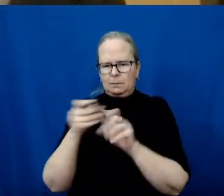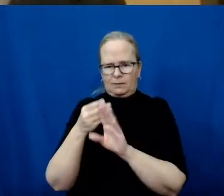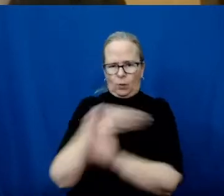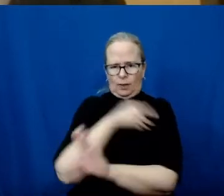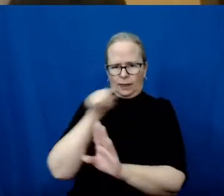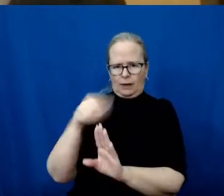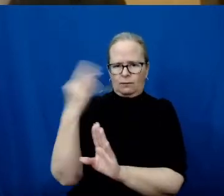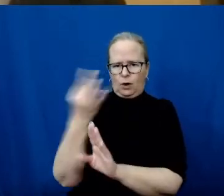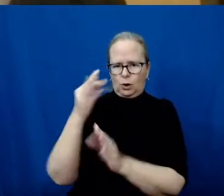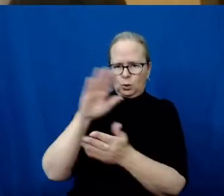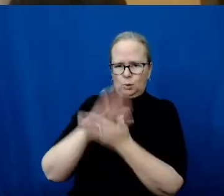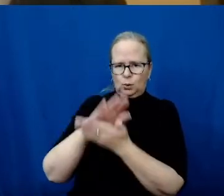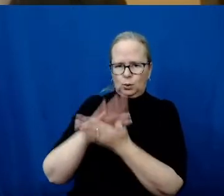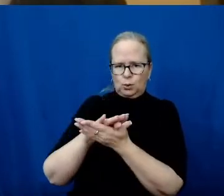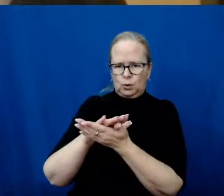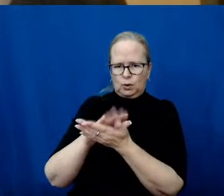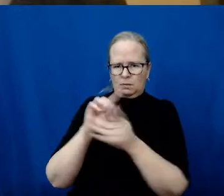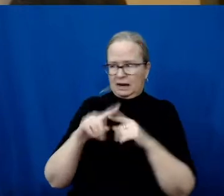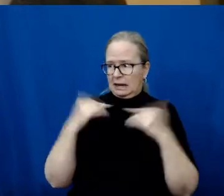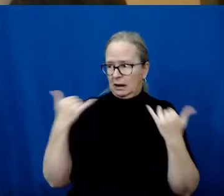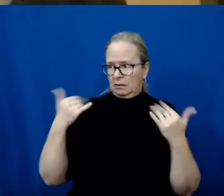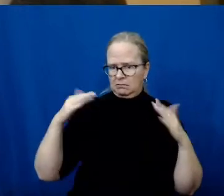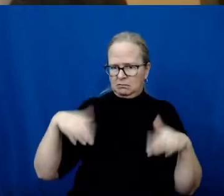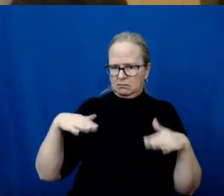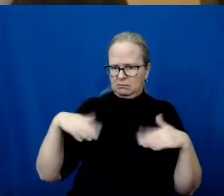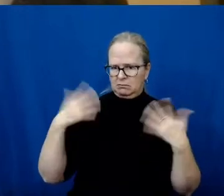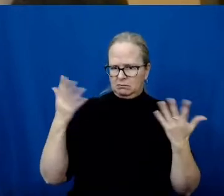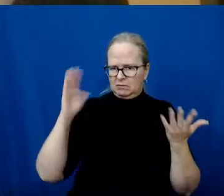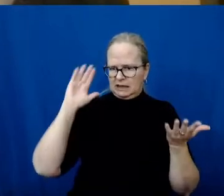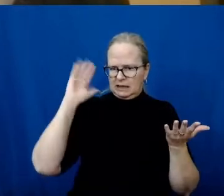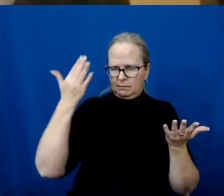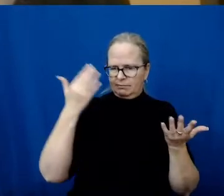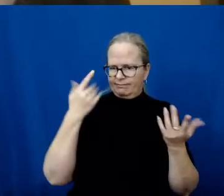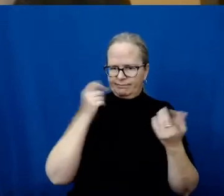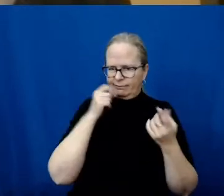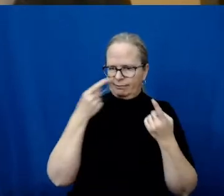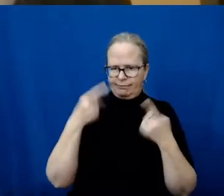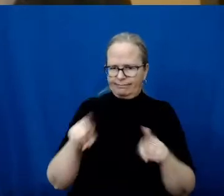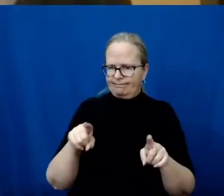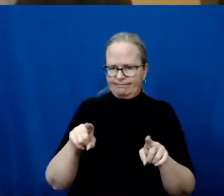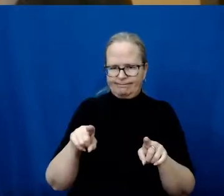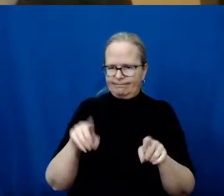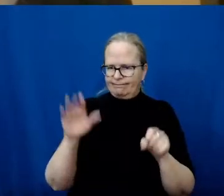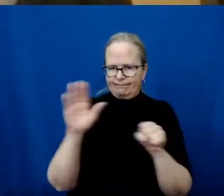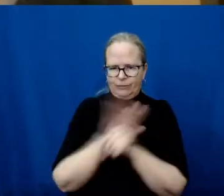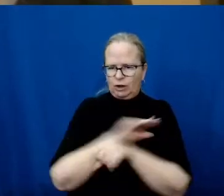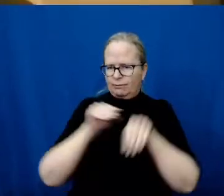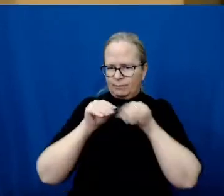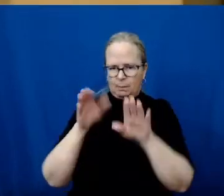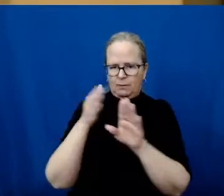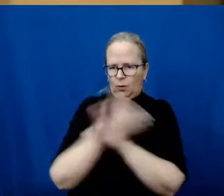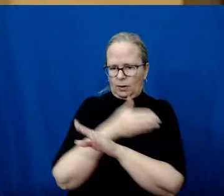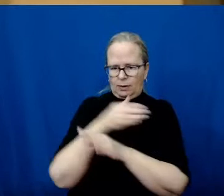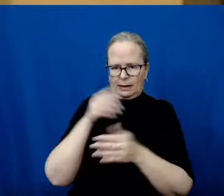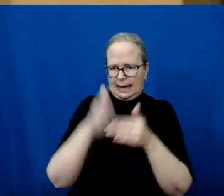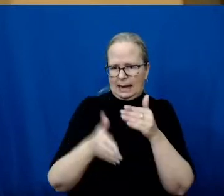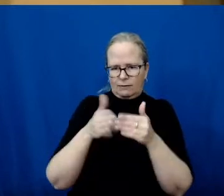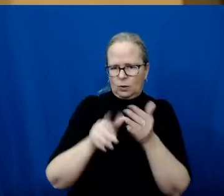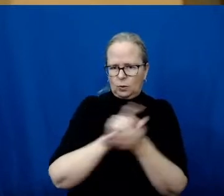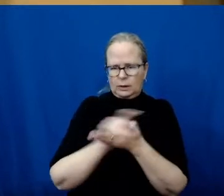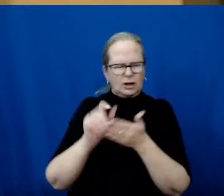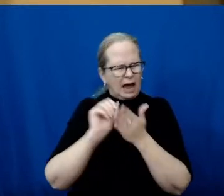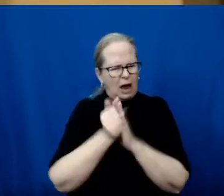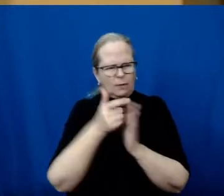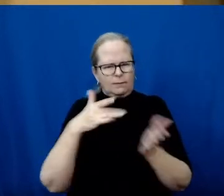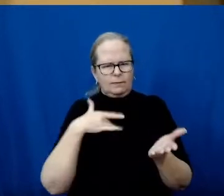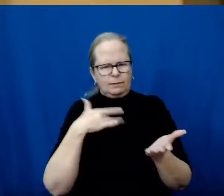by the end of the week. How do you think this is going to affect schools in our province? It wasn't that long